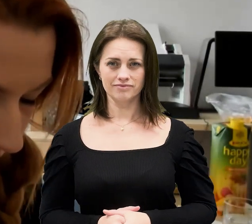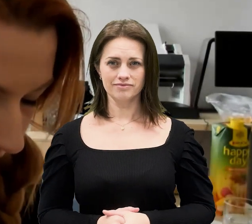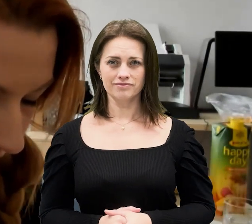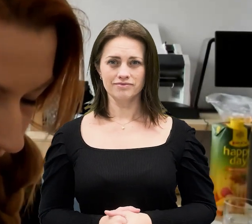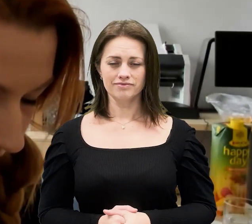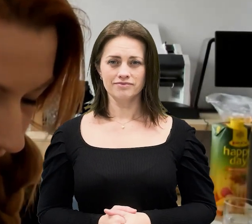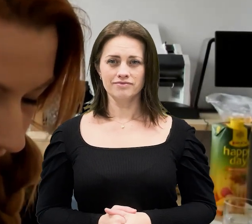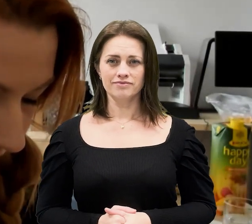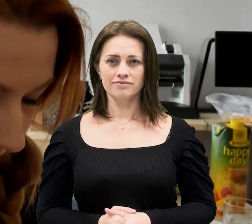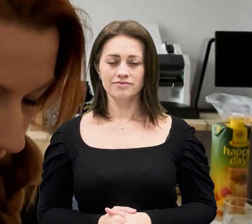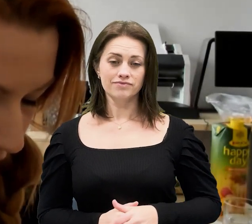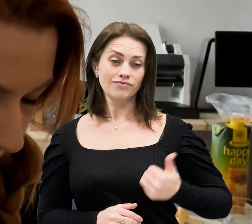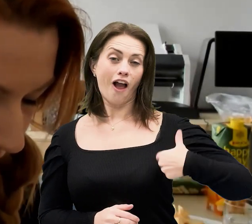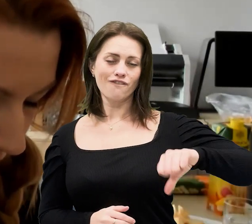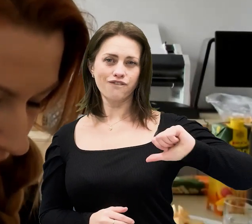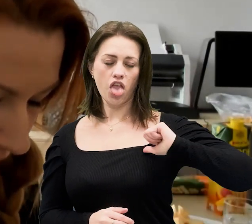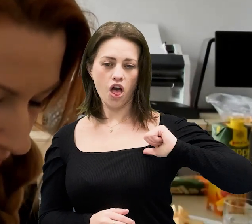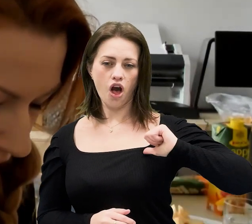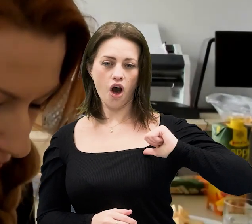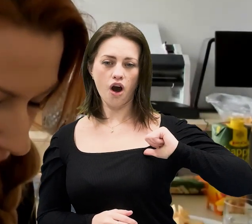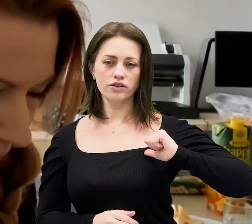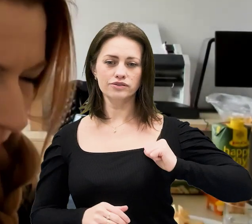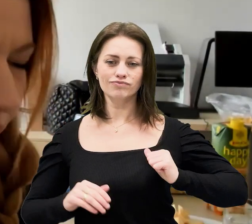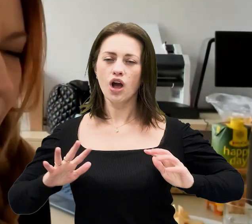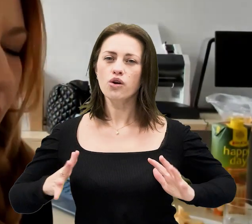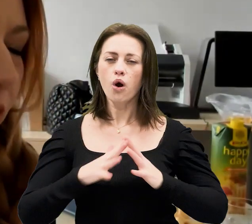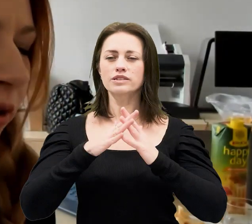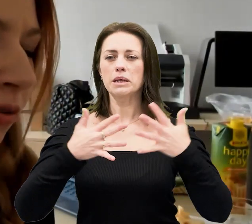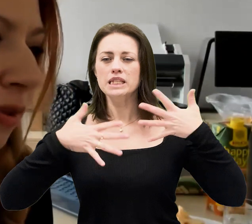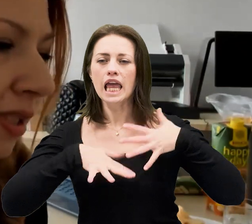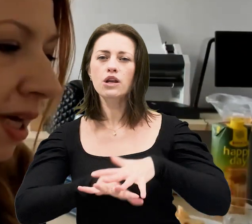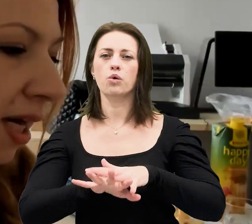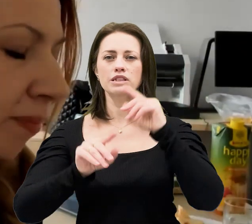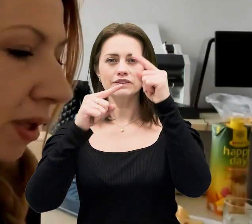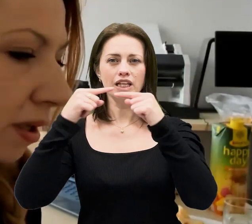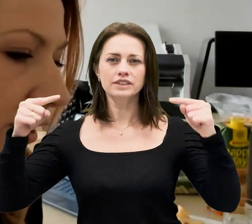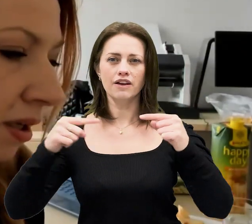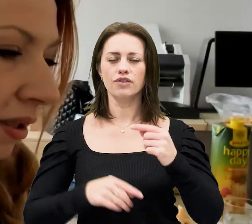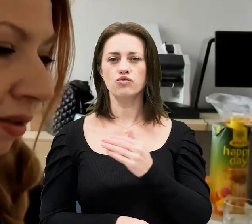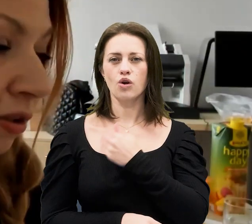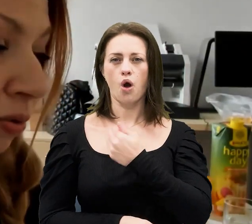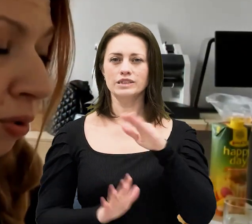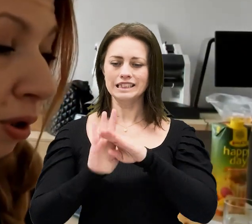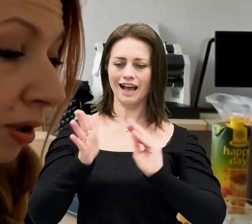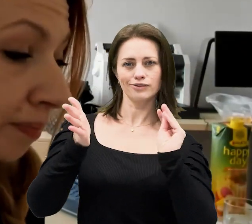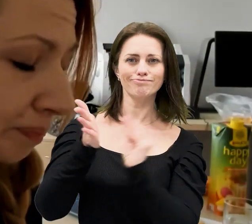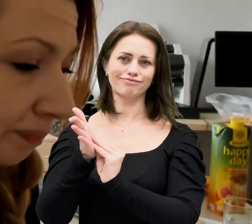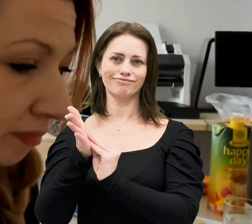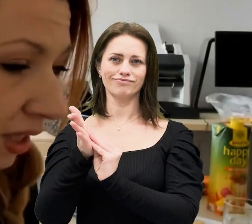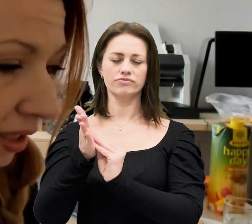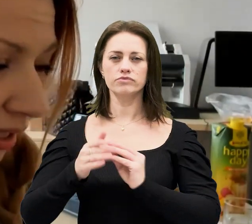also the concept of inclusive education appeared for the first time in the school